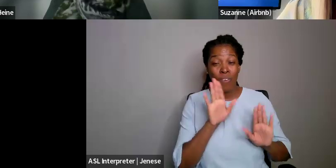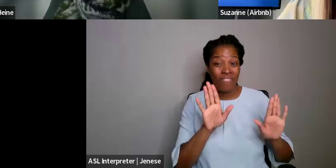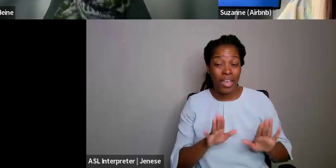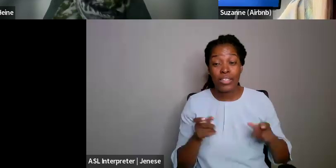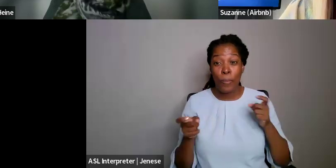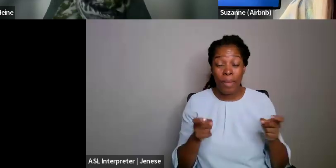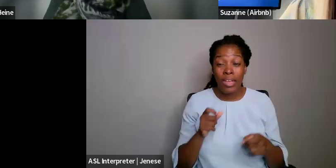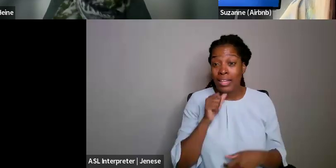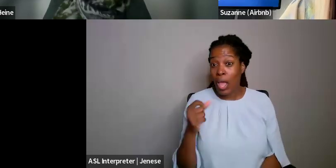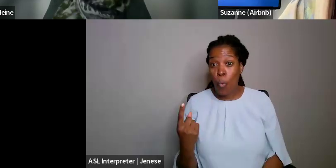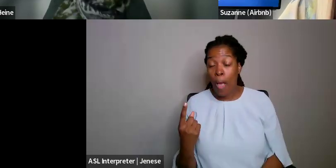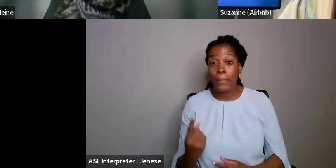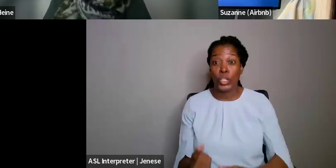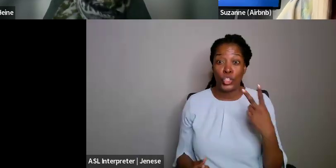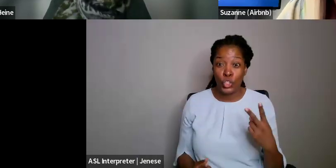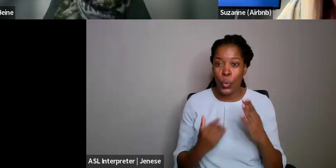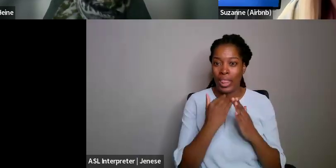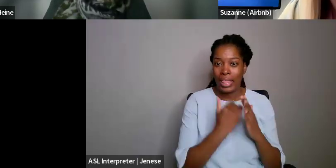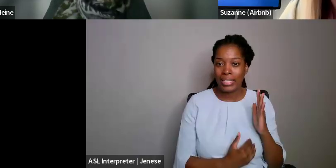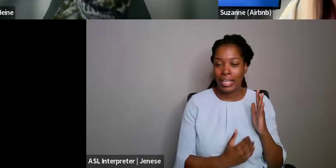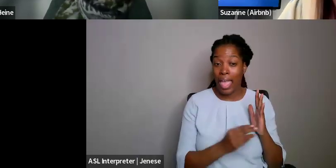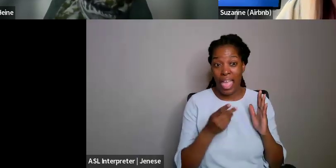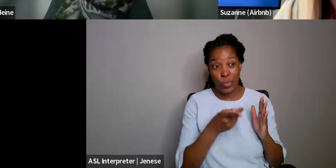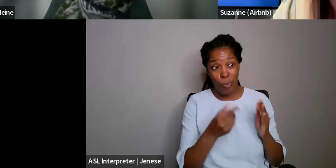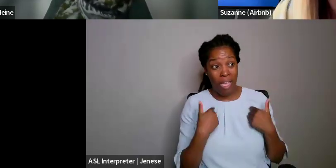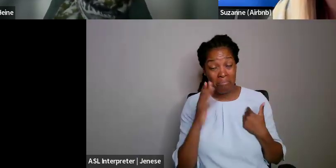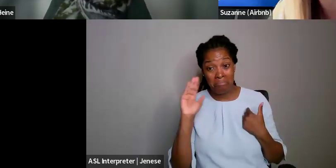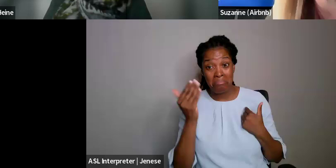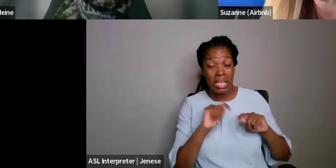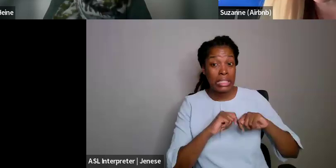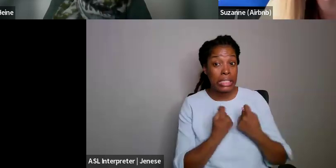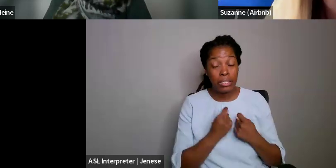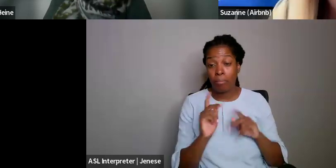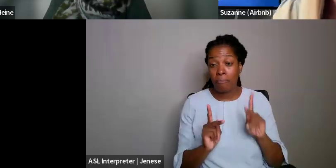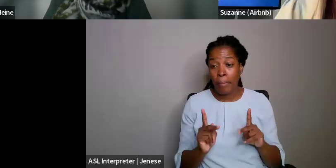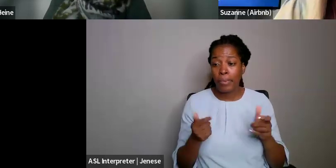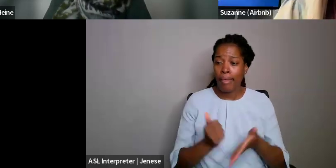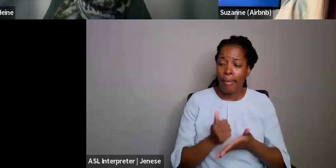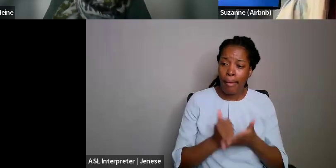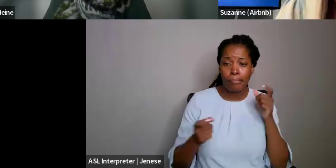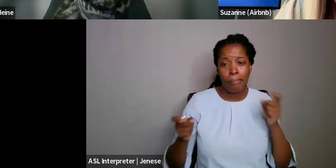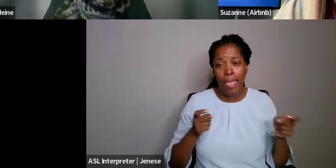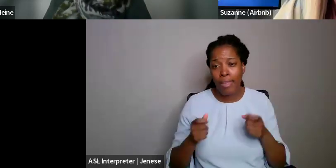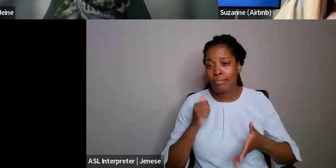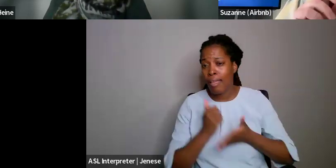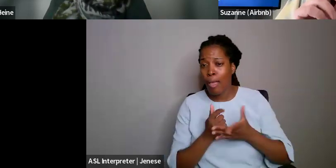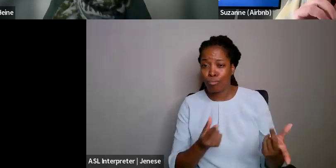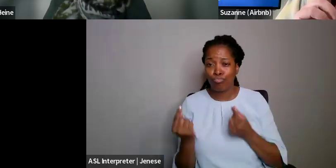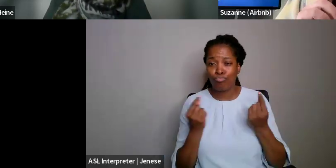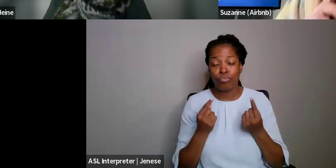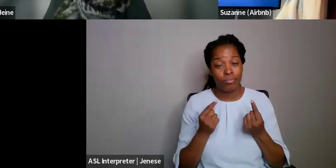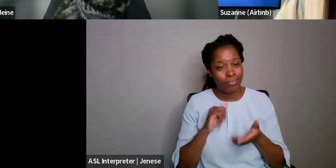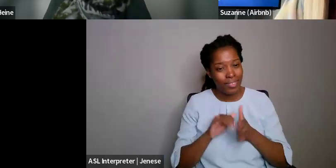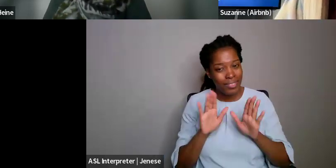listings. And by the sounds of it, you manage a whole team of people to help you manage it, help with everything. So I think that's amazing.